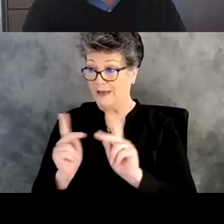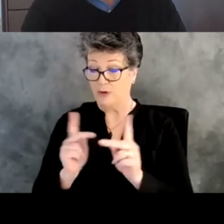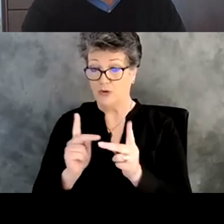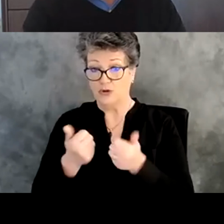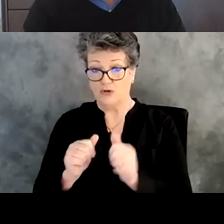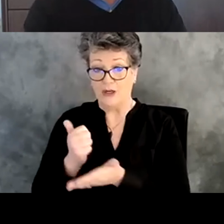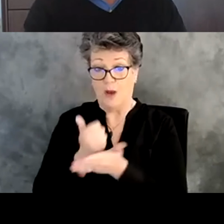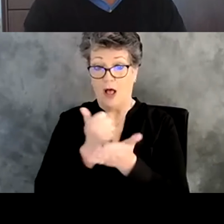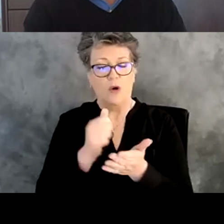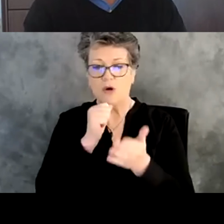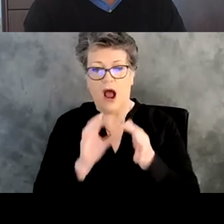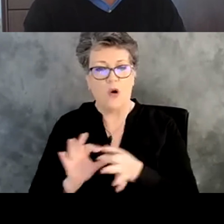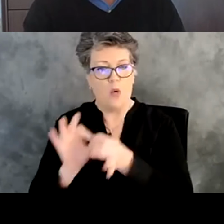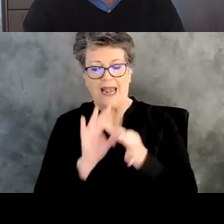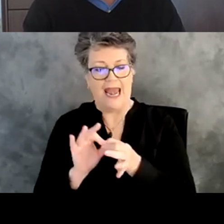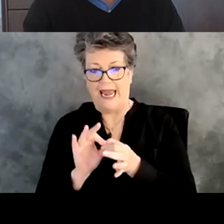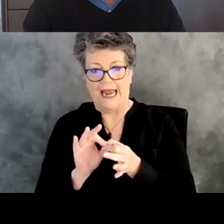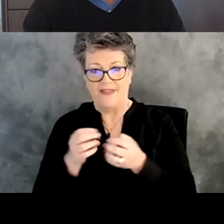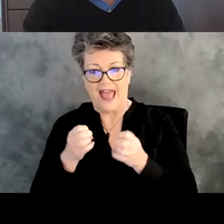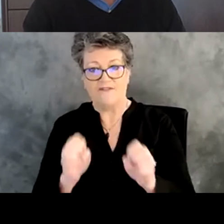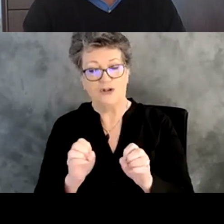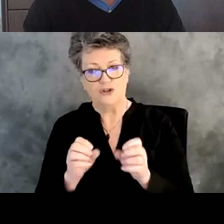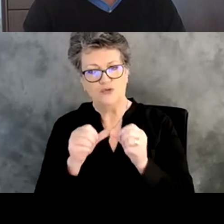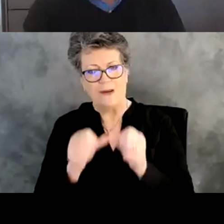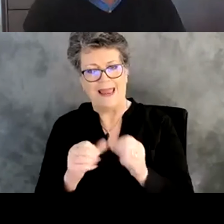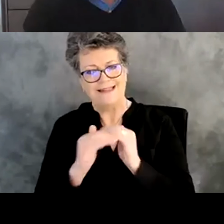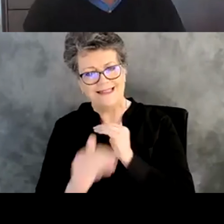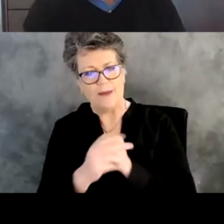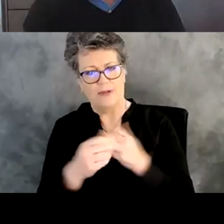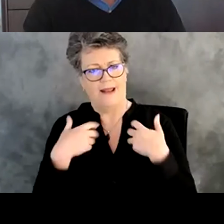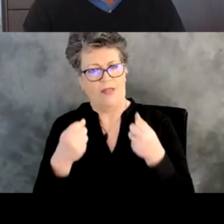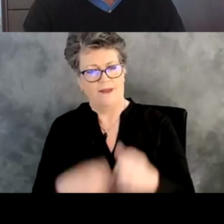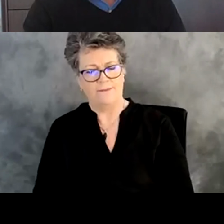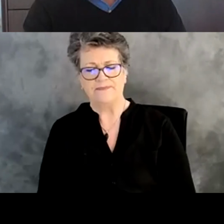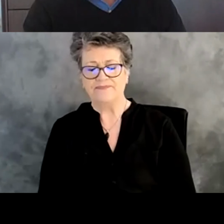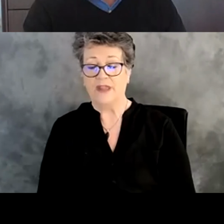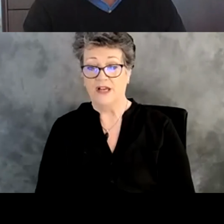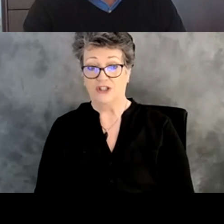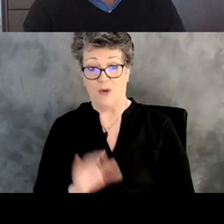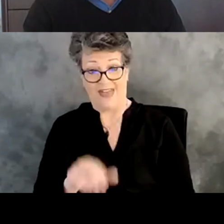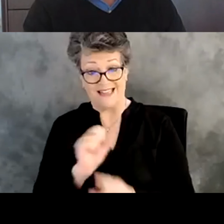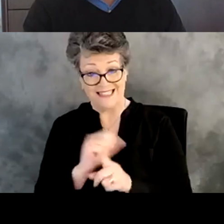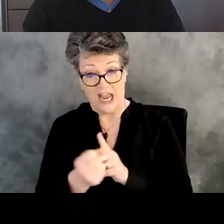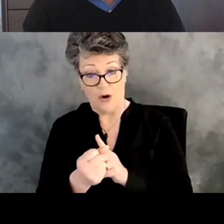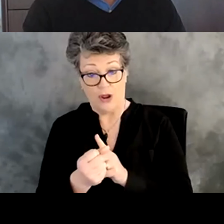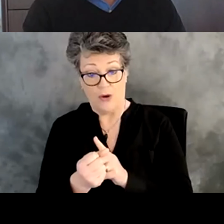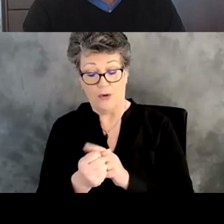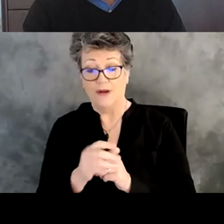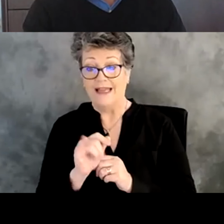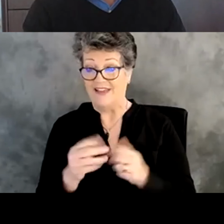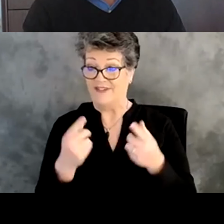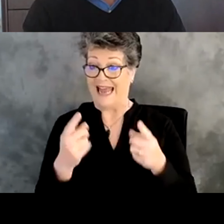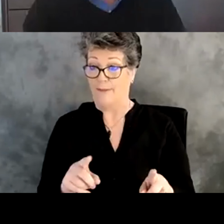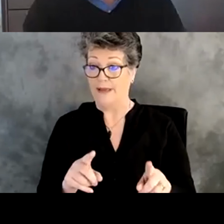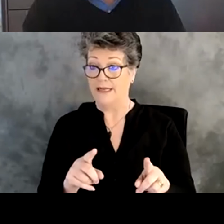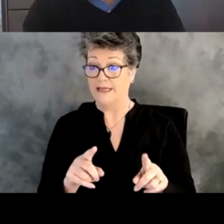coordinate her efforts to remain stable and healthy. So in a scenario in which, had this happened in a scenario in